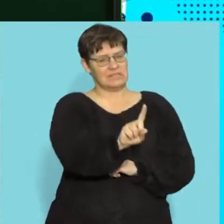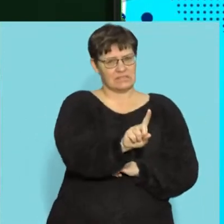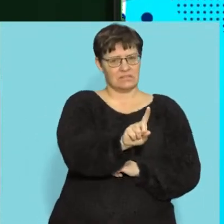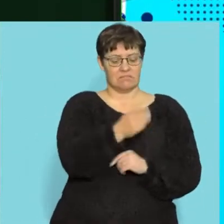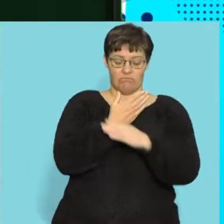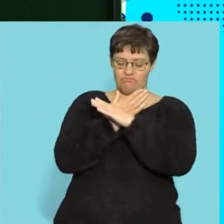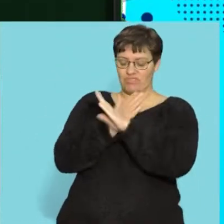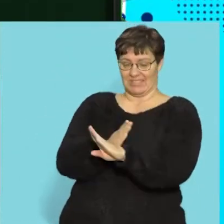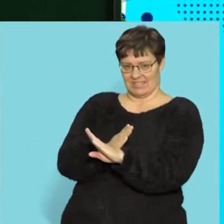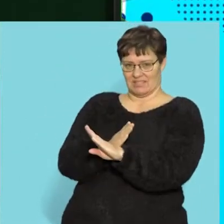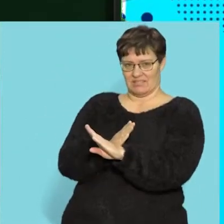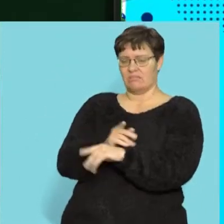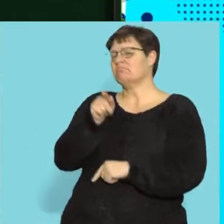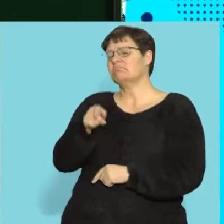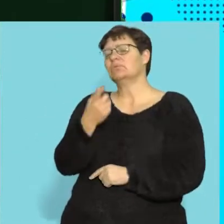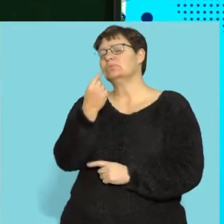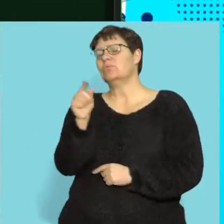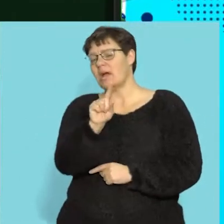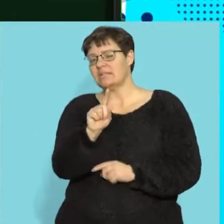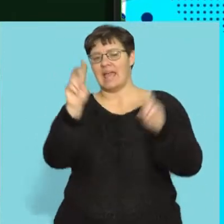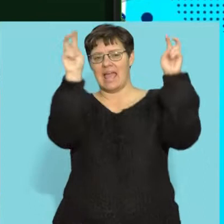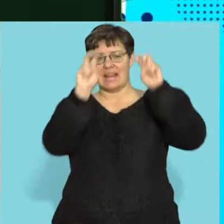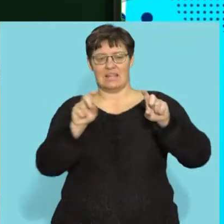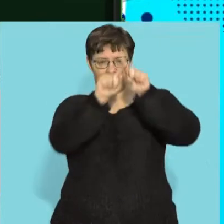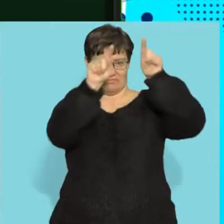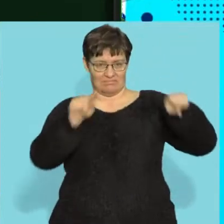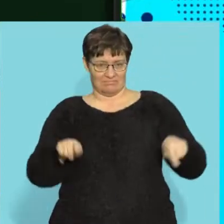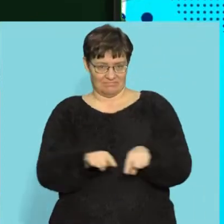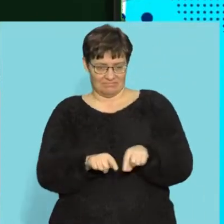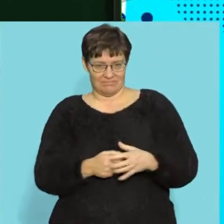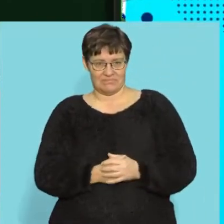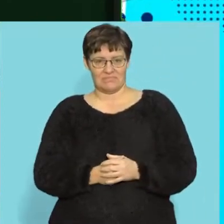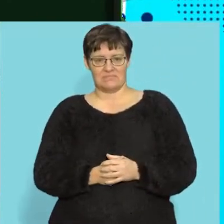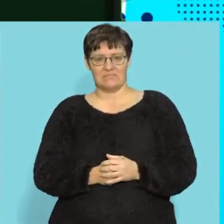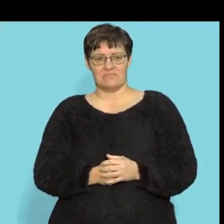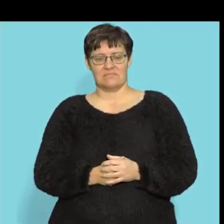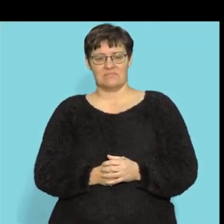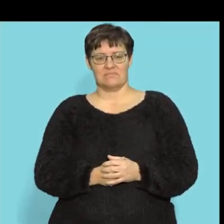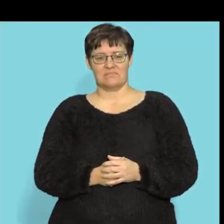on resistance in the context of electric circuits. Right.